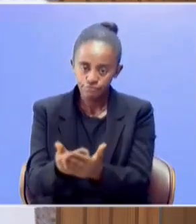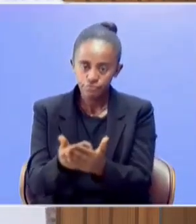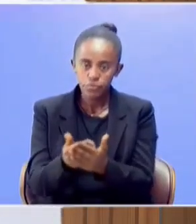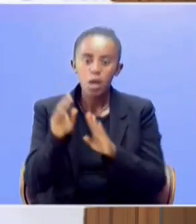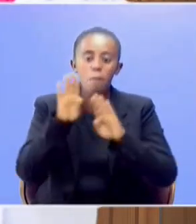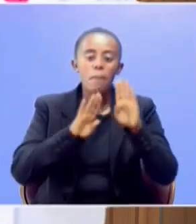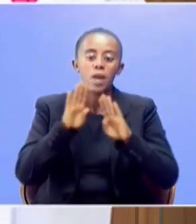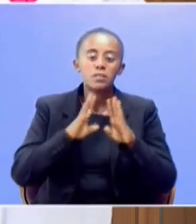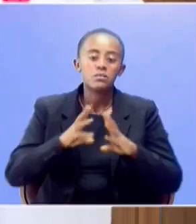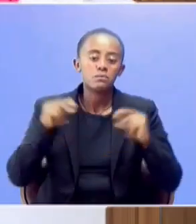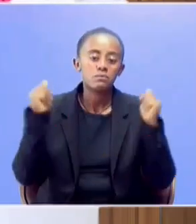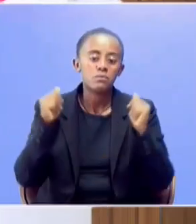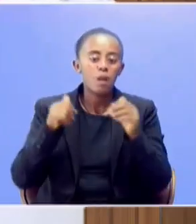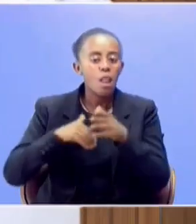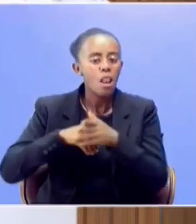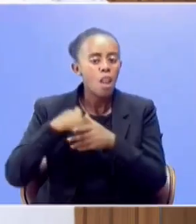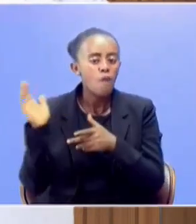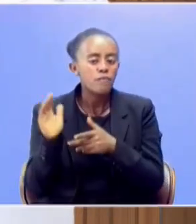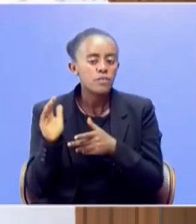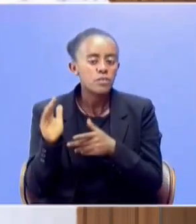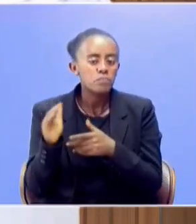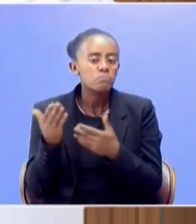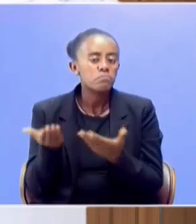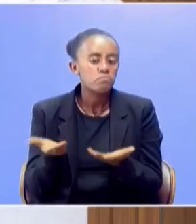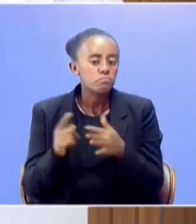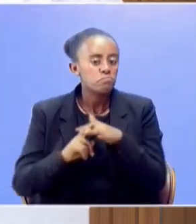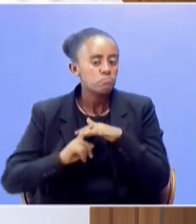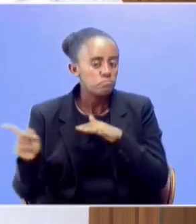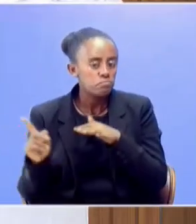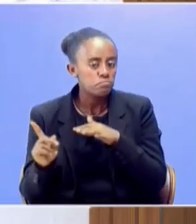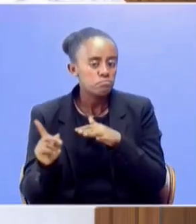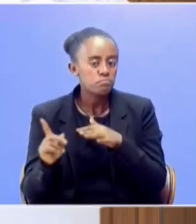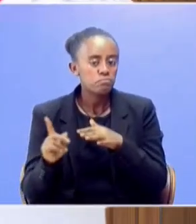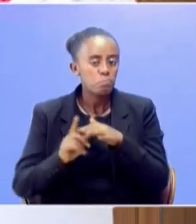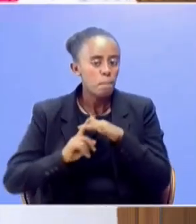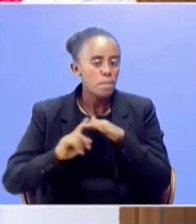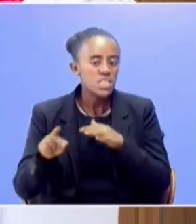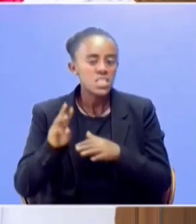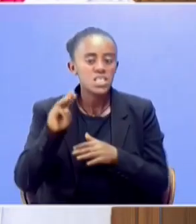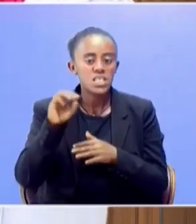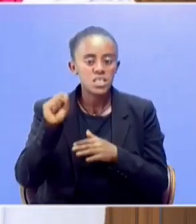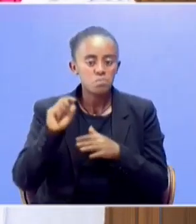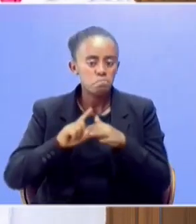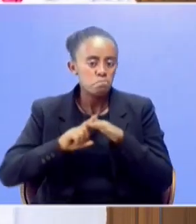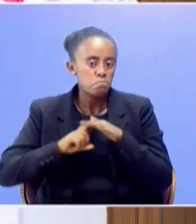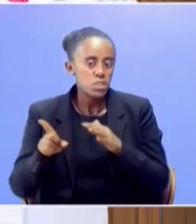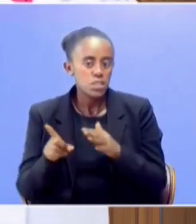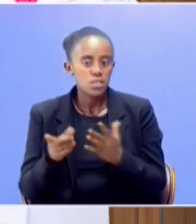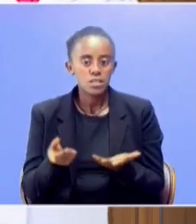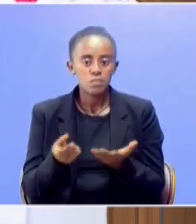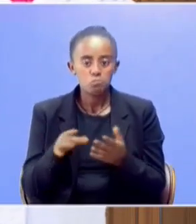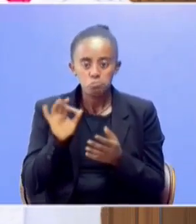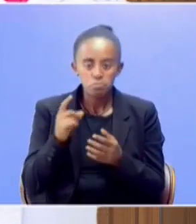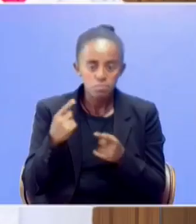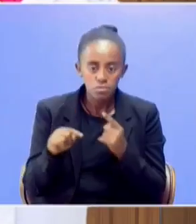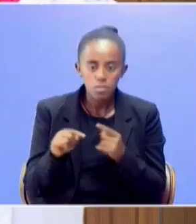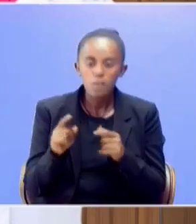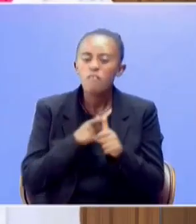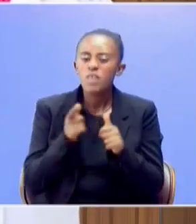bus left. When you say the bus left, that means what? You missed the bus. Which one is the first